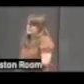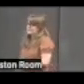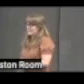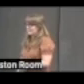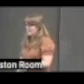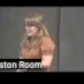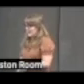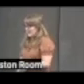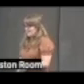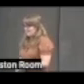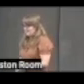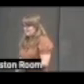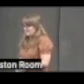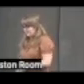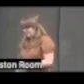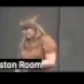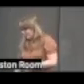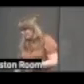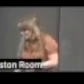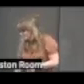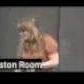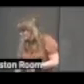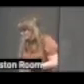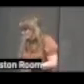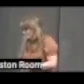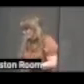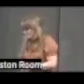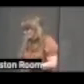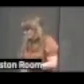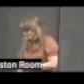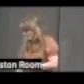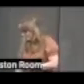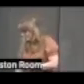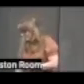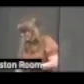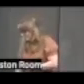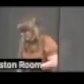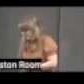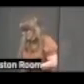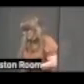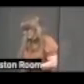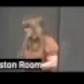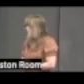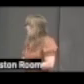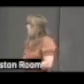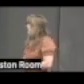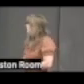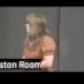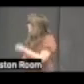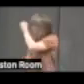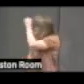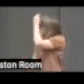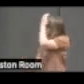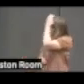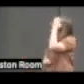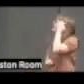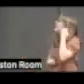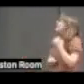in the wild. So yeah, we're pretty tapped out. But